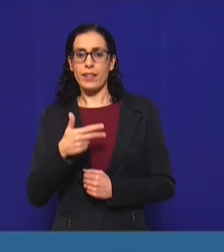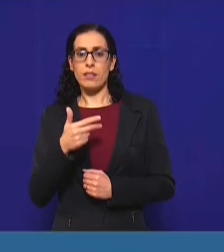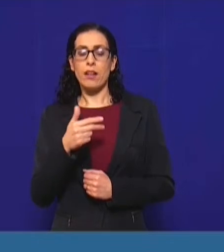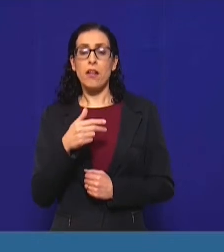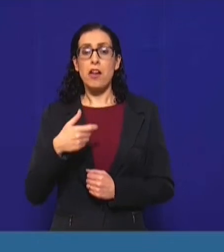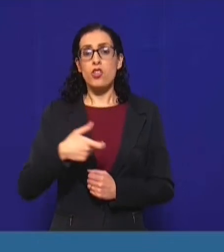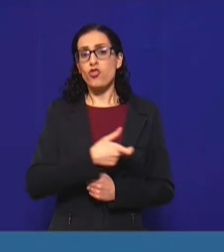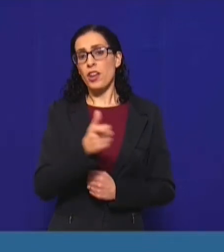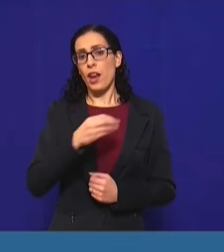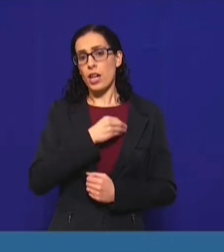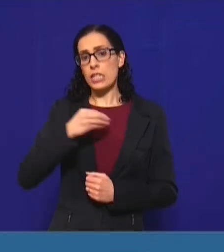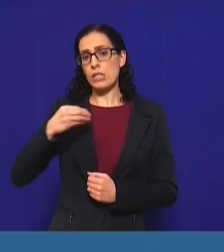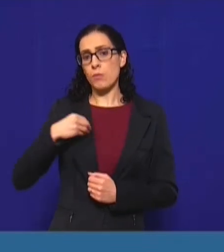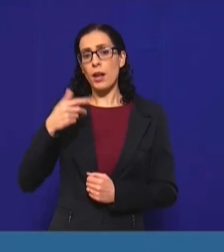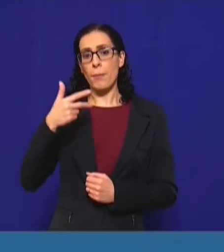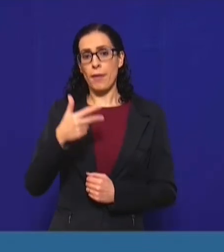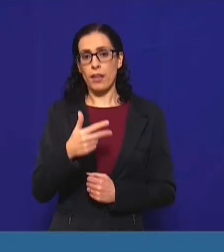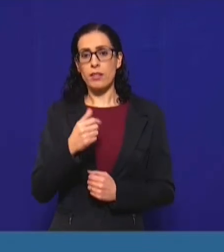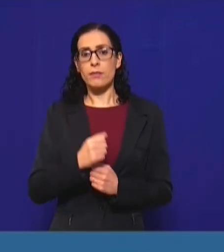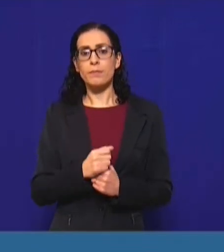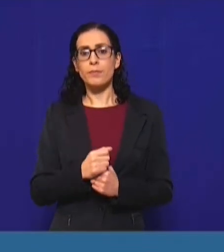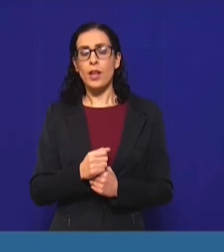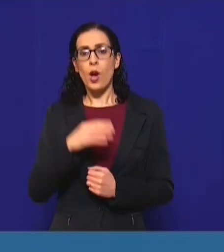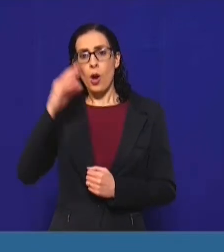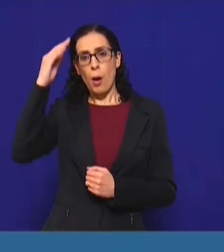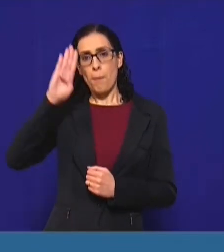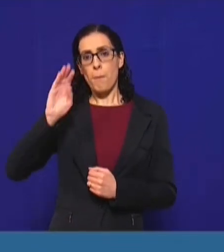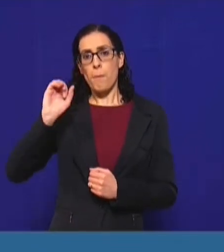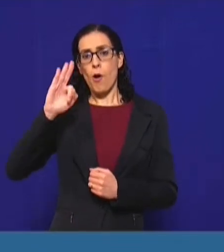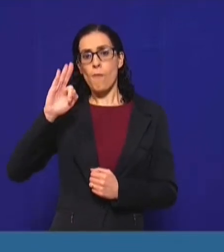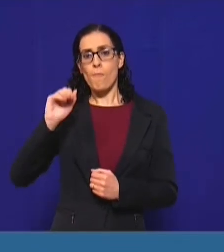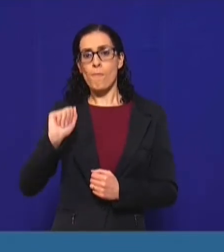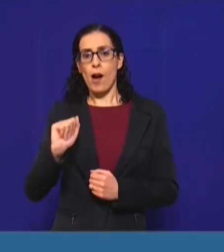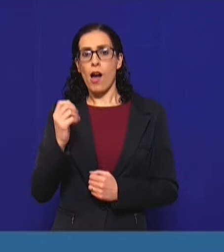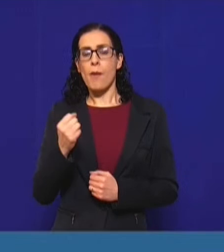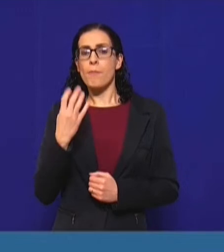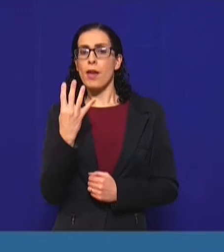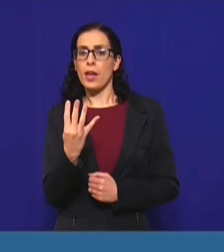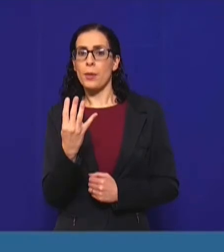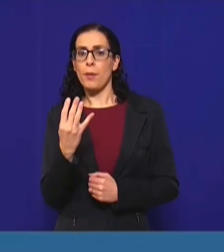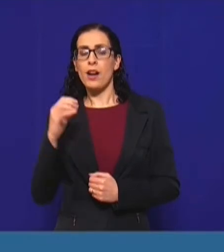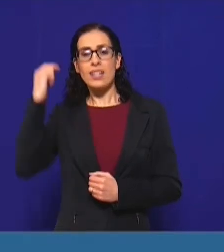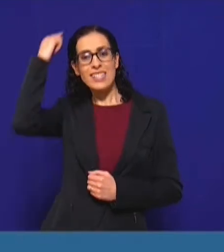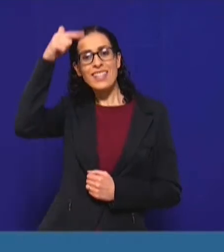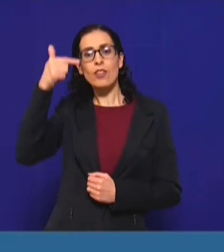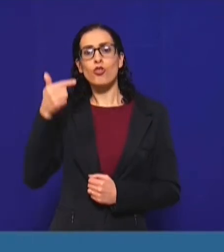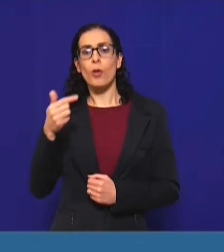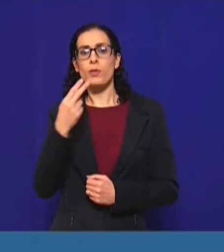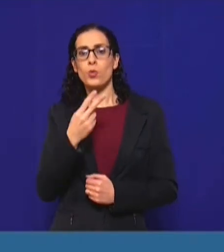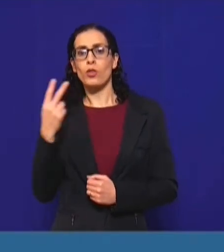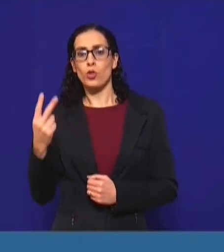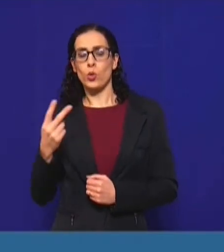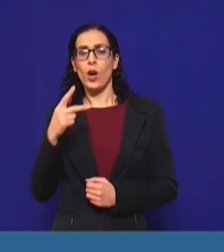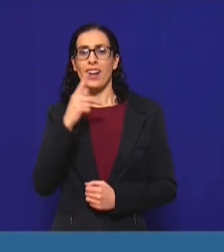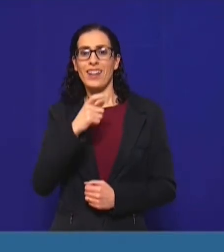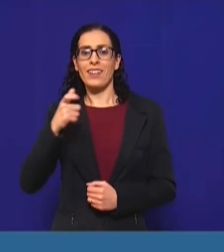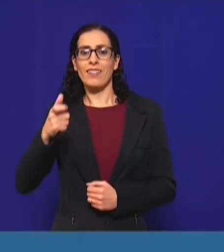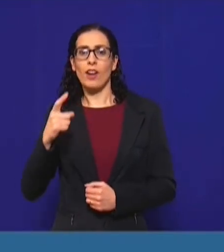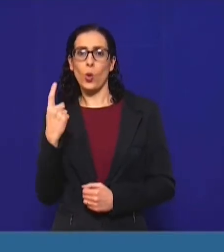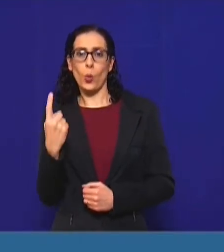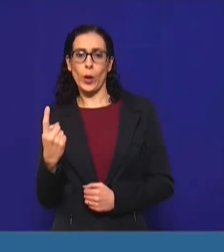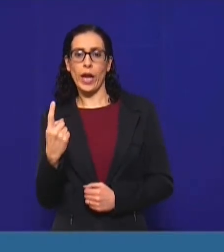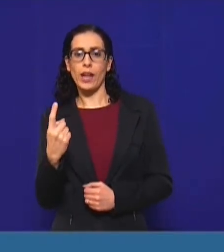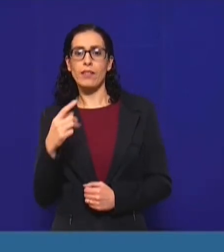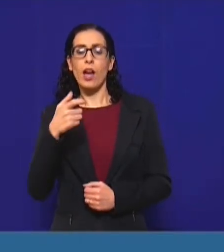4 persuni, St. Thomas 22, ir-rehab ta' Caring Grek persuna waħda, il-Good Samaritan hemm 18,